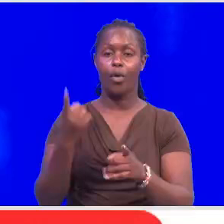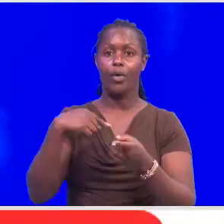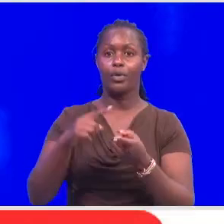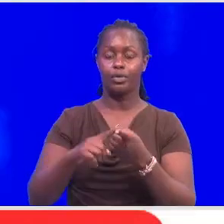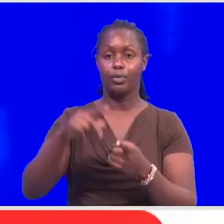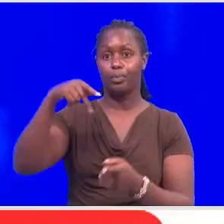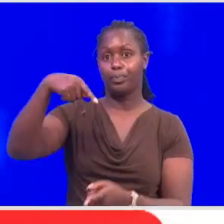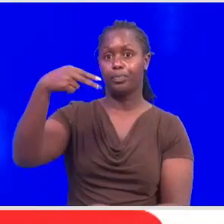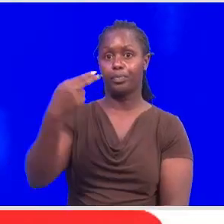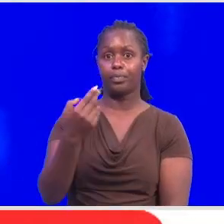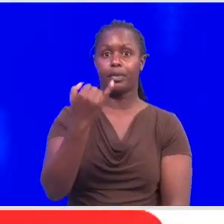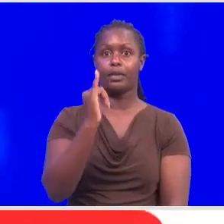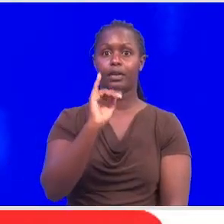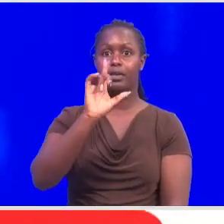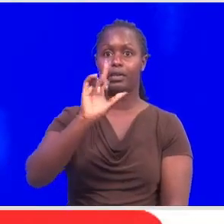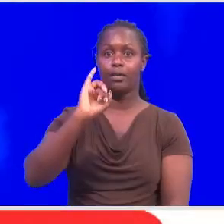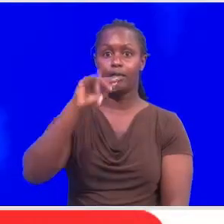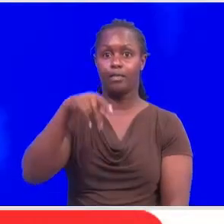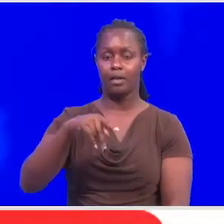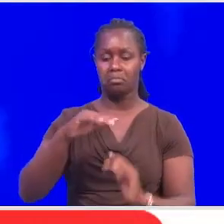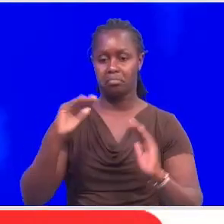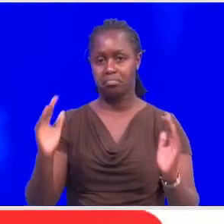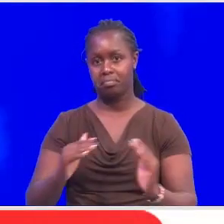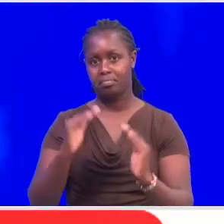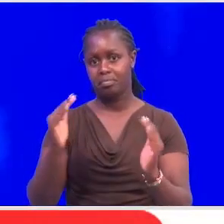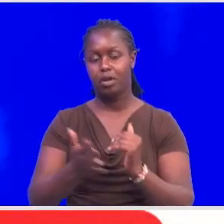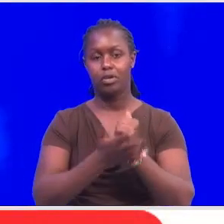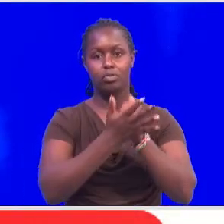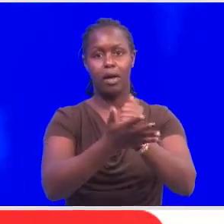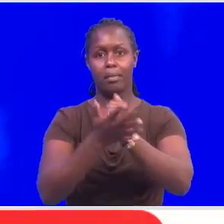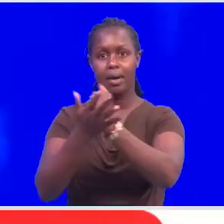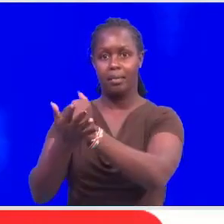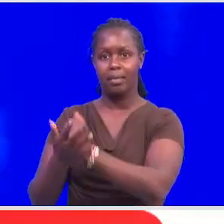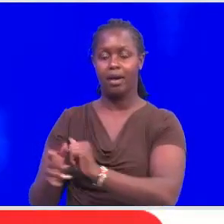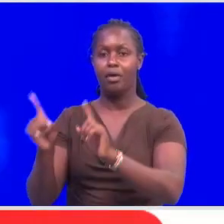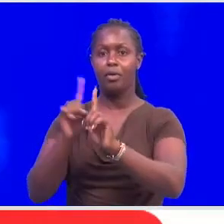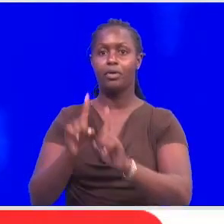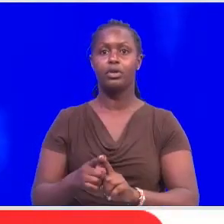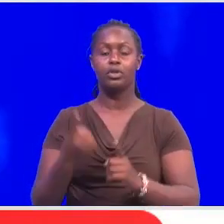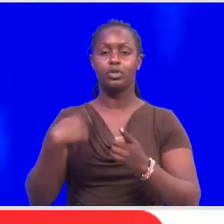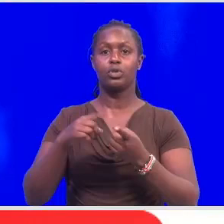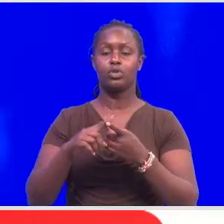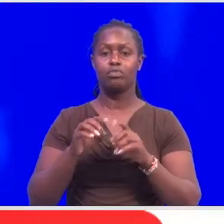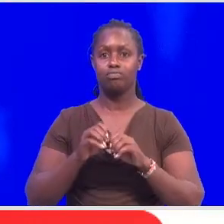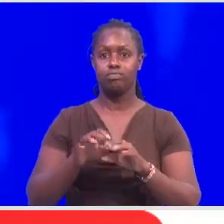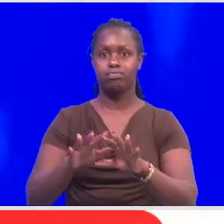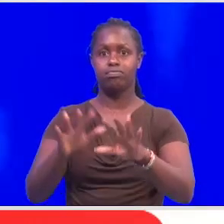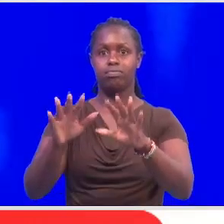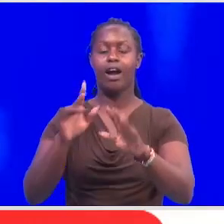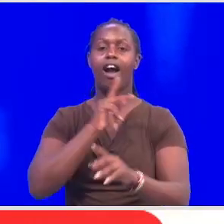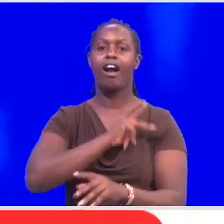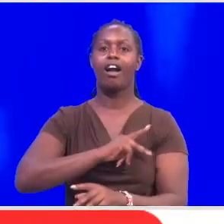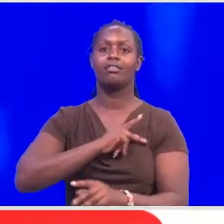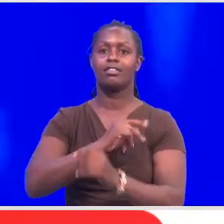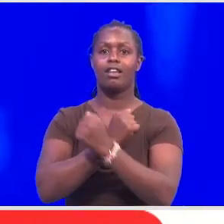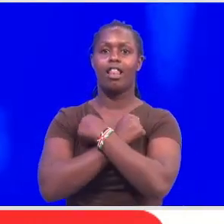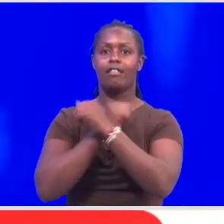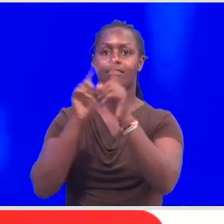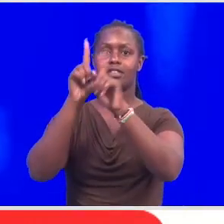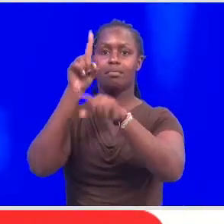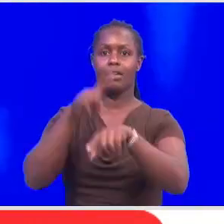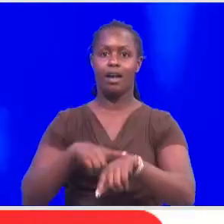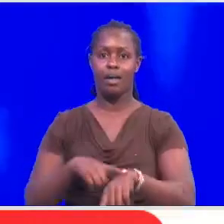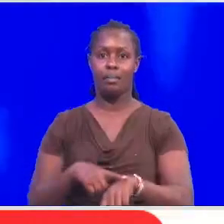remember the less fortunate in the society and as well spread love and kindness during this Christmas period, as Sheila Chelagat tells